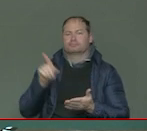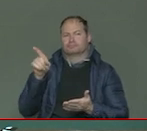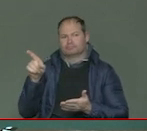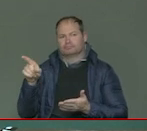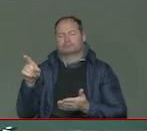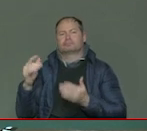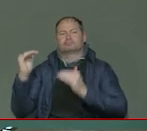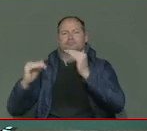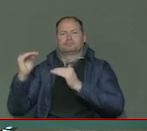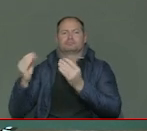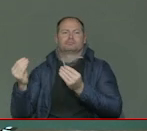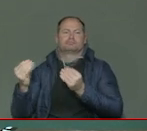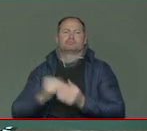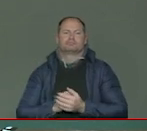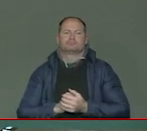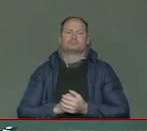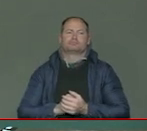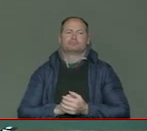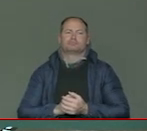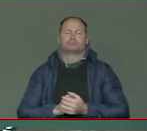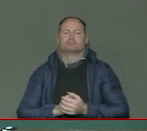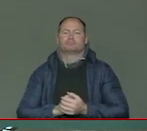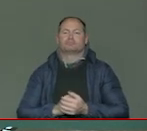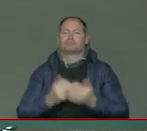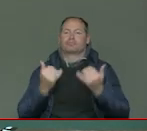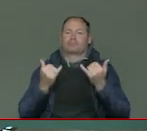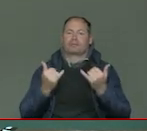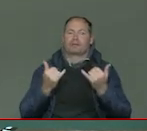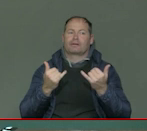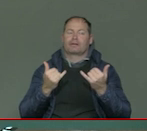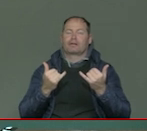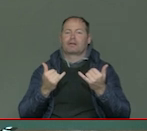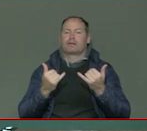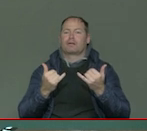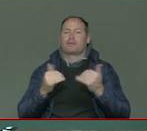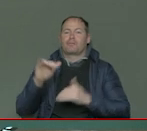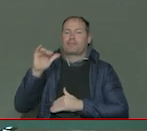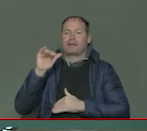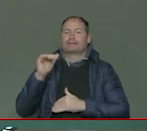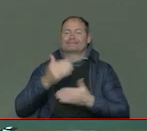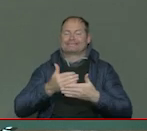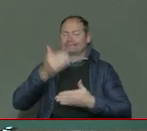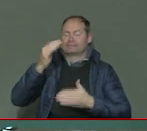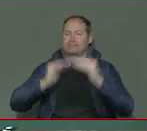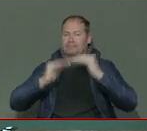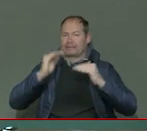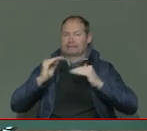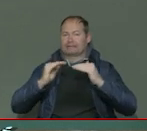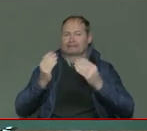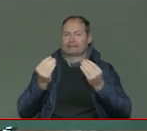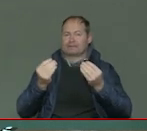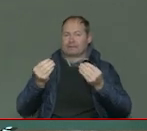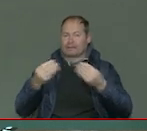balancing figure. So they don't always have to give you the balance as a balancing figure for the bank statement. Sometimes it can be that